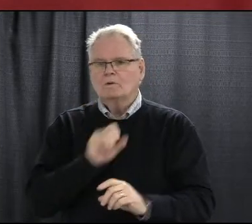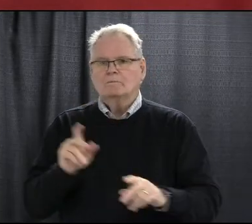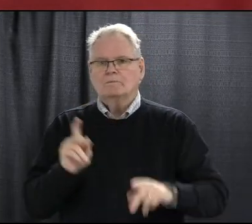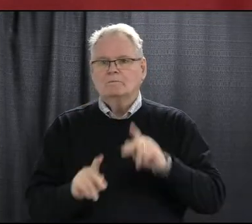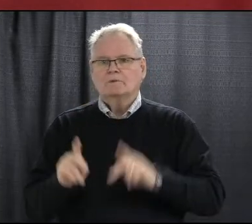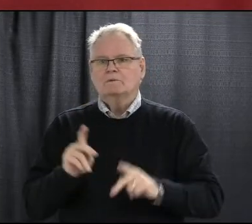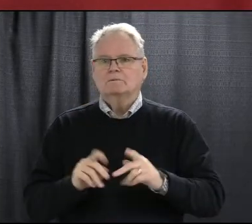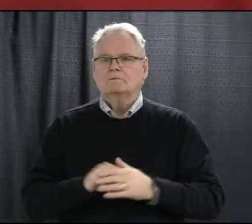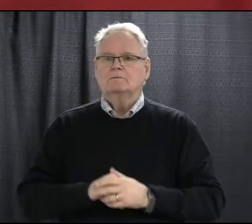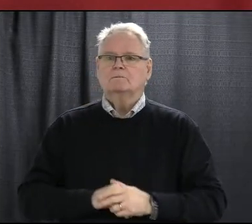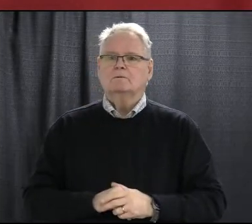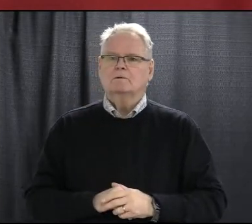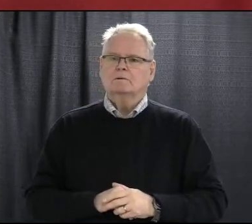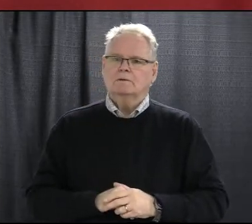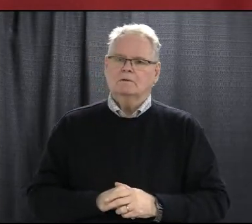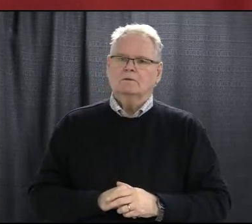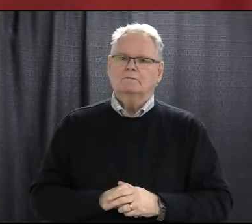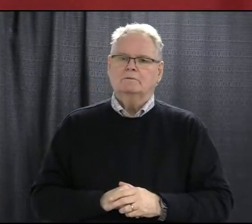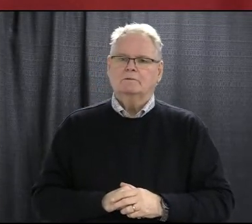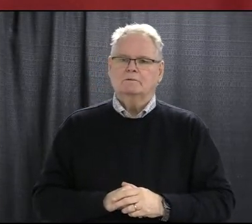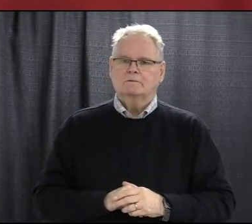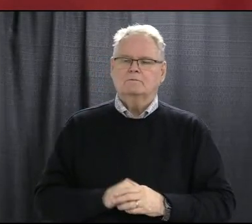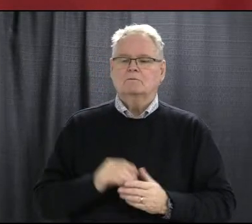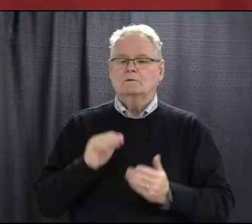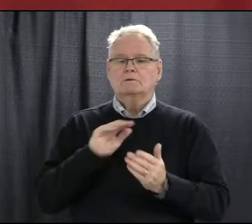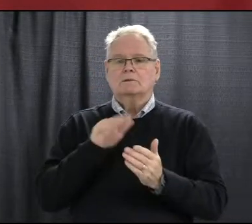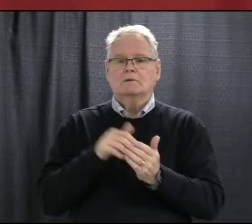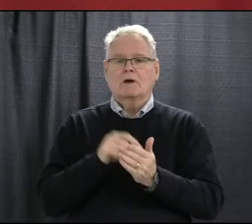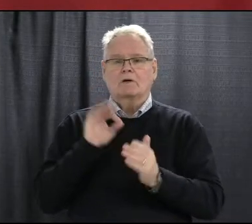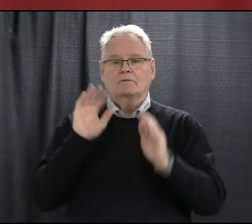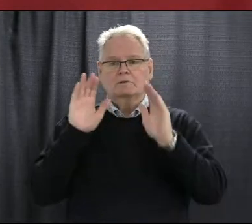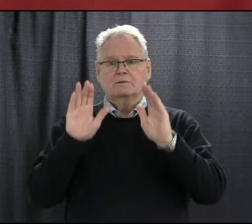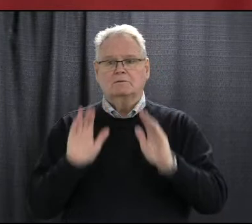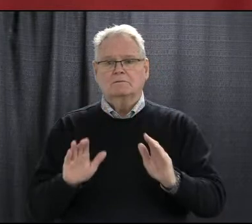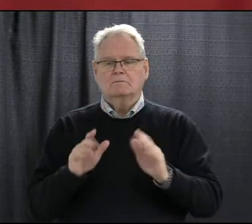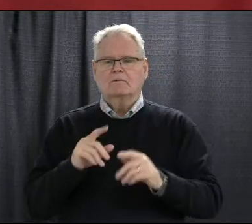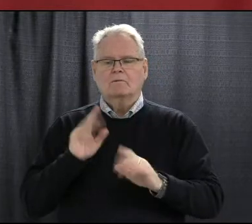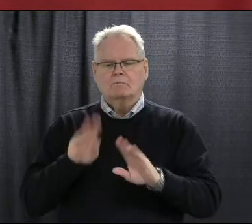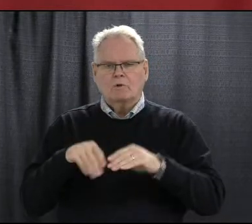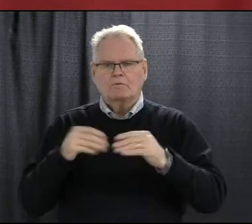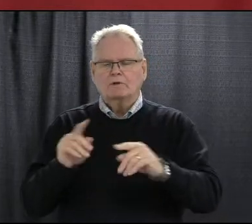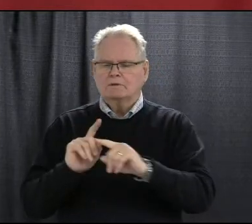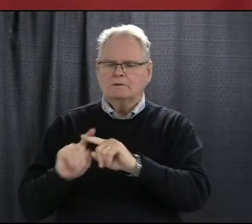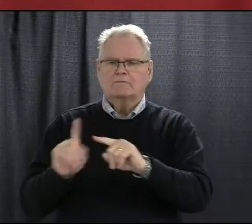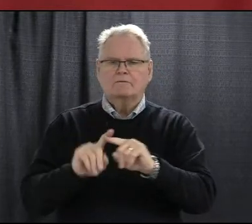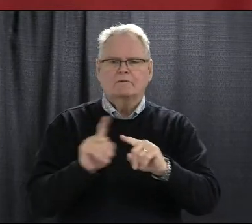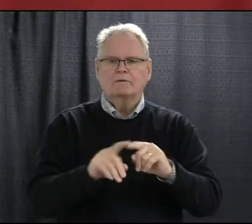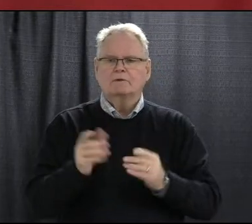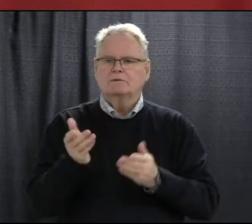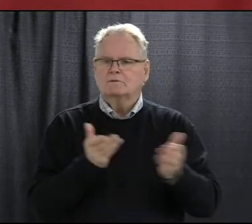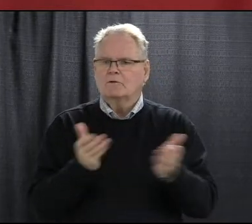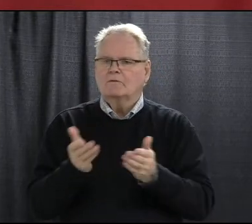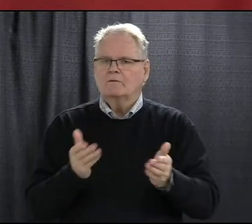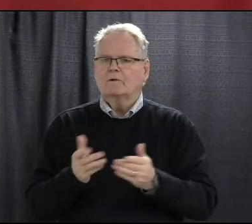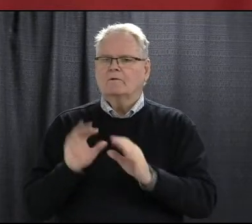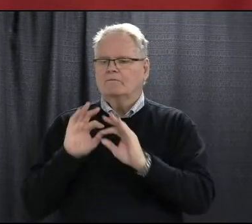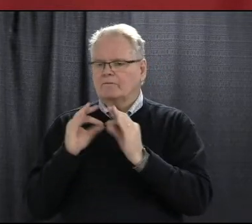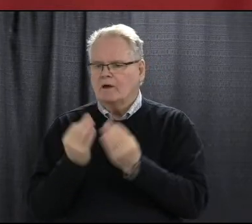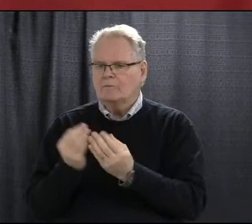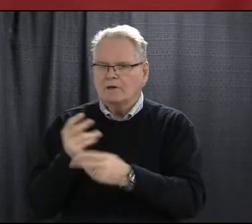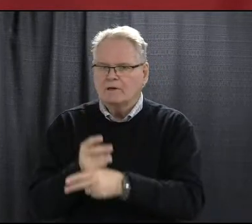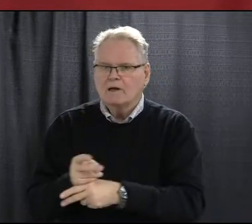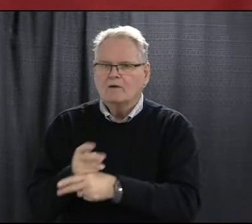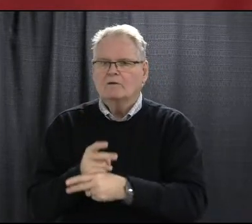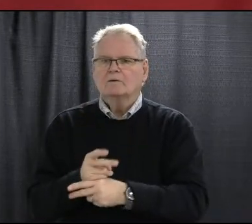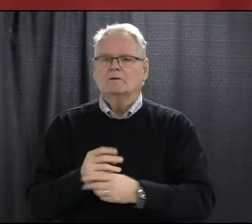of Excellence in Aging will mean collaboration in acute care, the emergency department, in the community with family care teams to support the